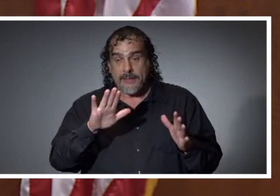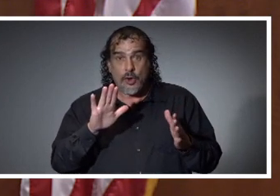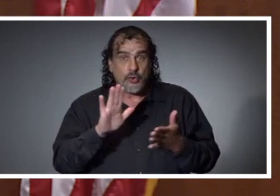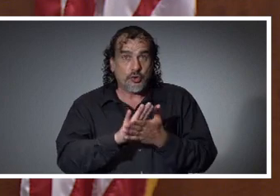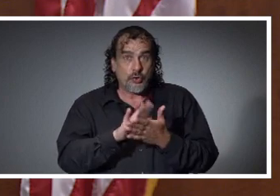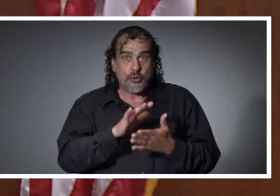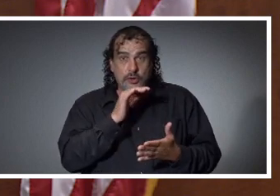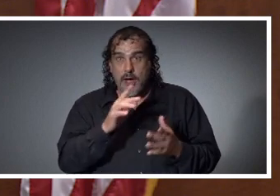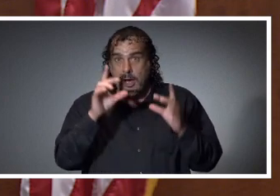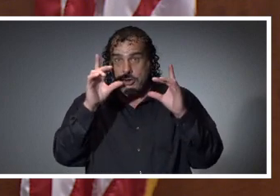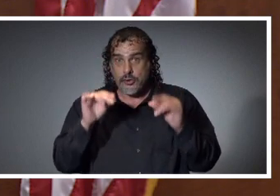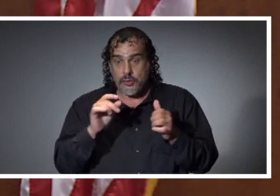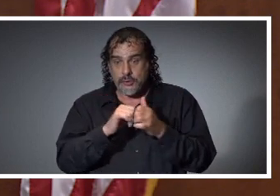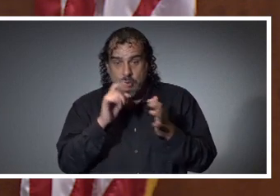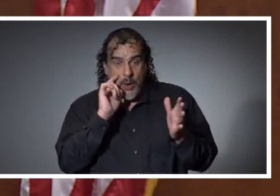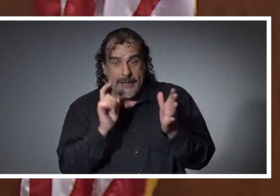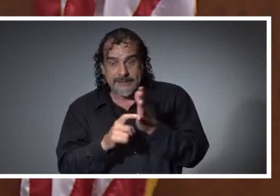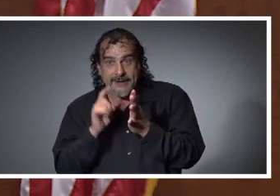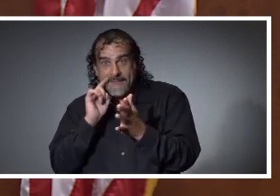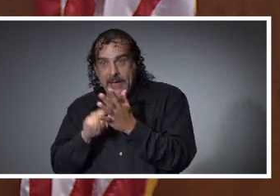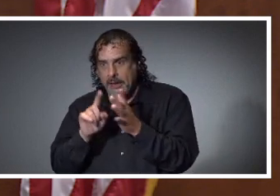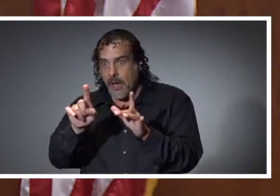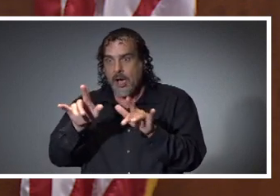needed to do to identify the cases